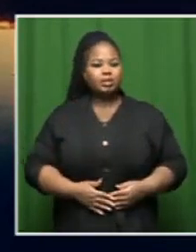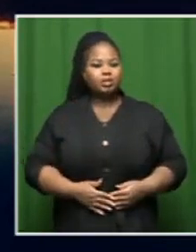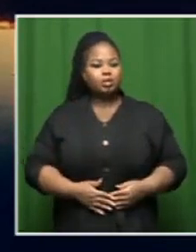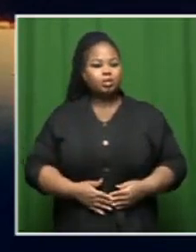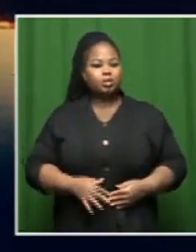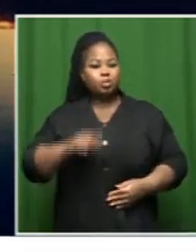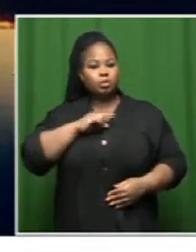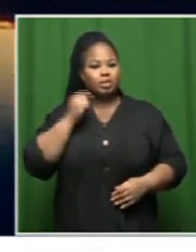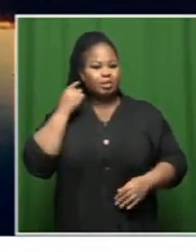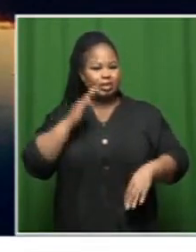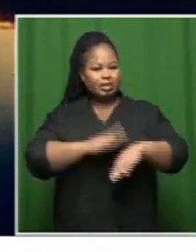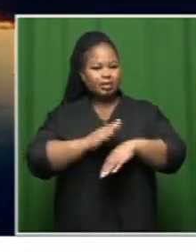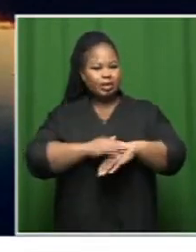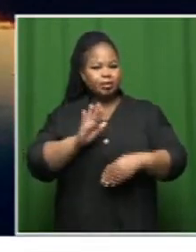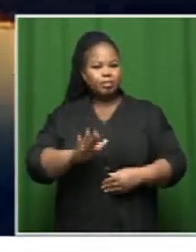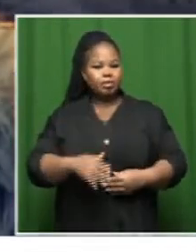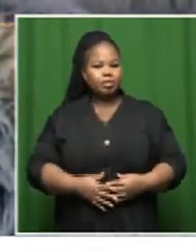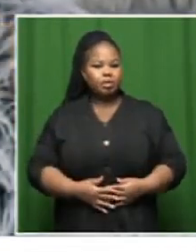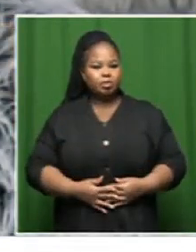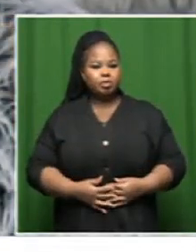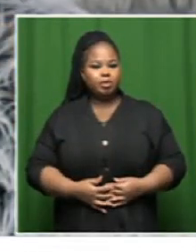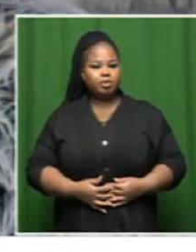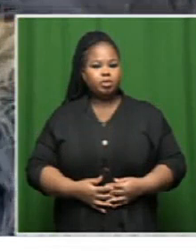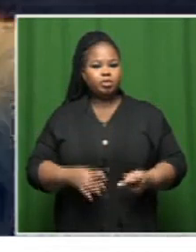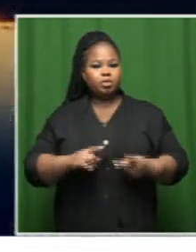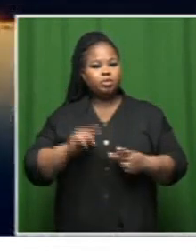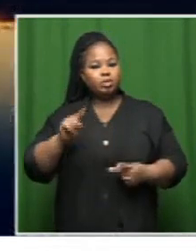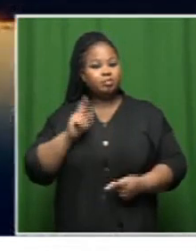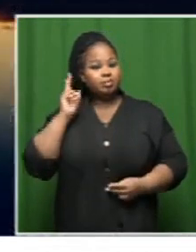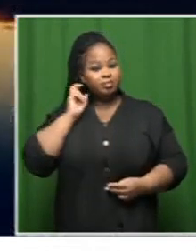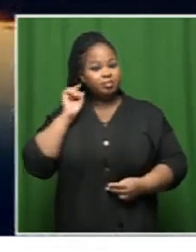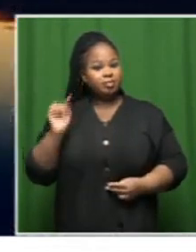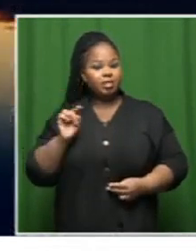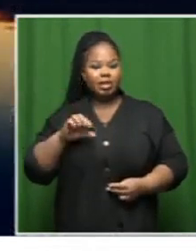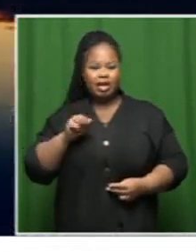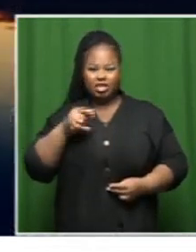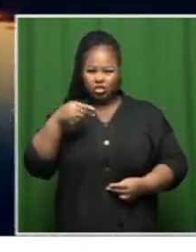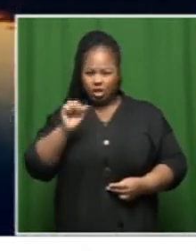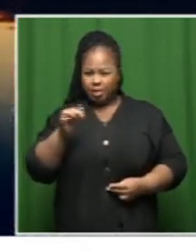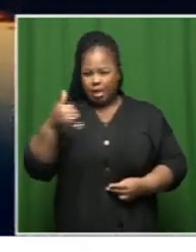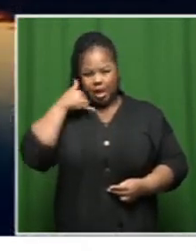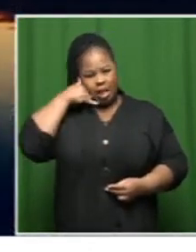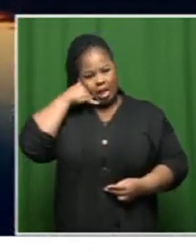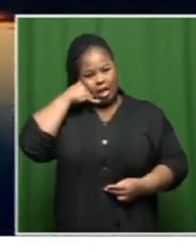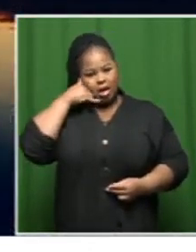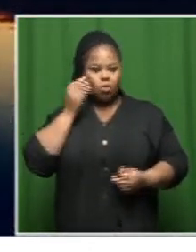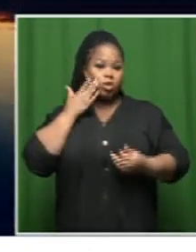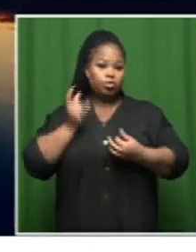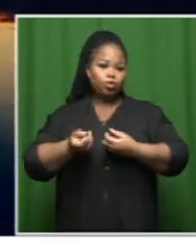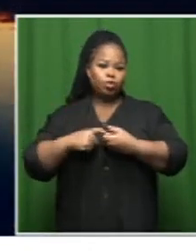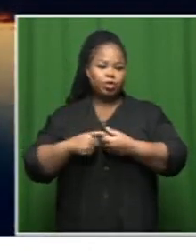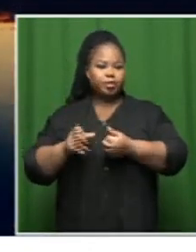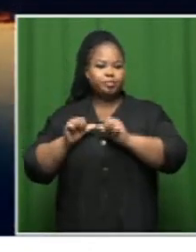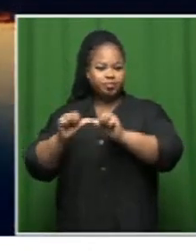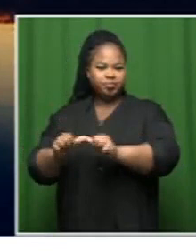lives during that particular tragedy. All right, I think you can hear there. Aisha, she is on the line. As soon as she comes on, we will,